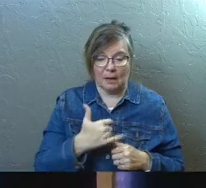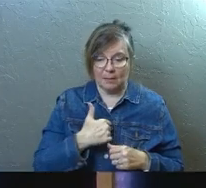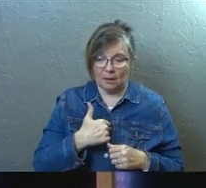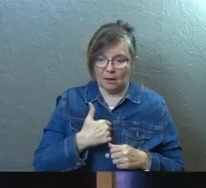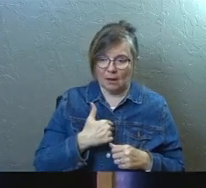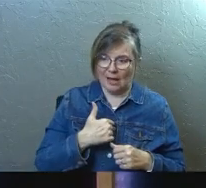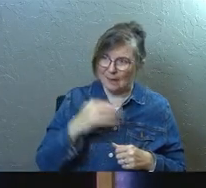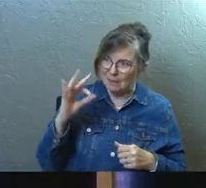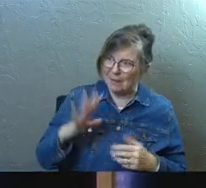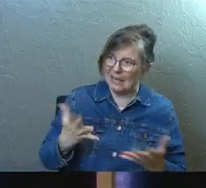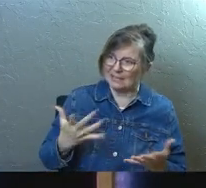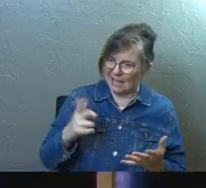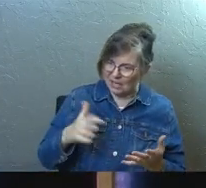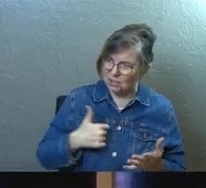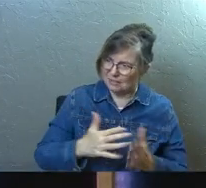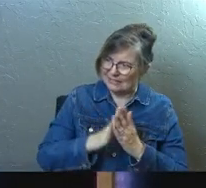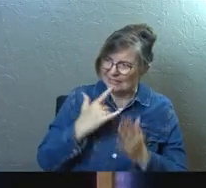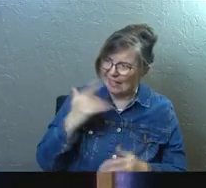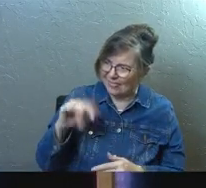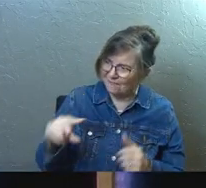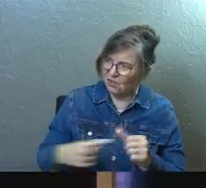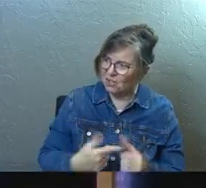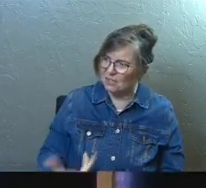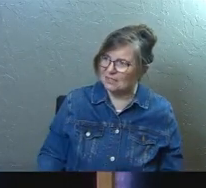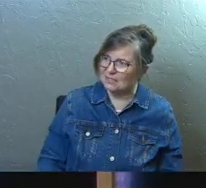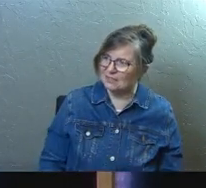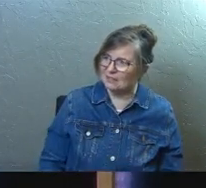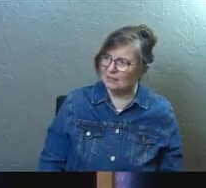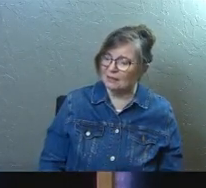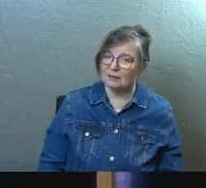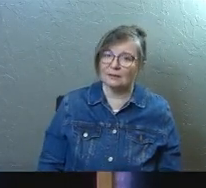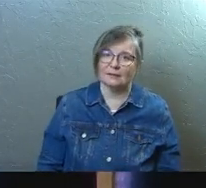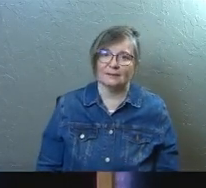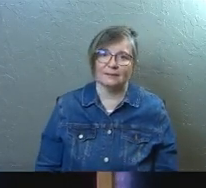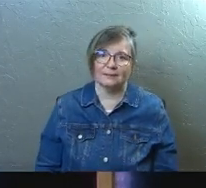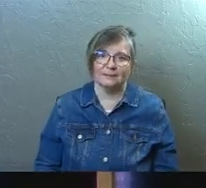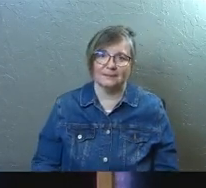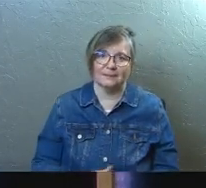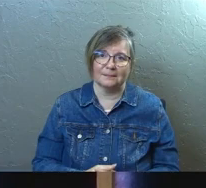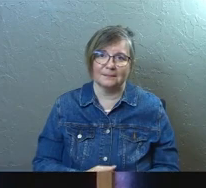And I'm like, "I'm a stinking pastor. I should have said that first."